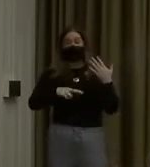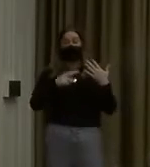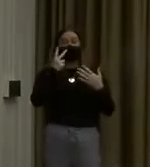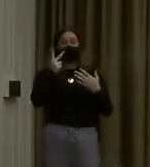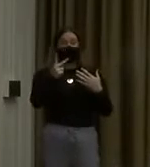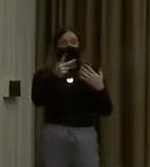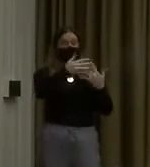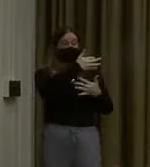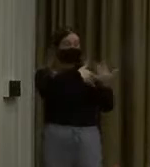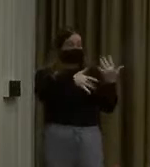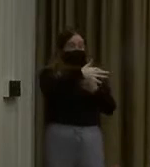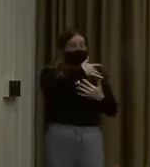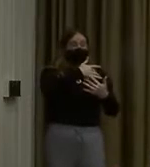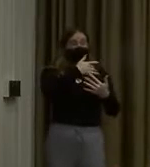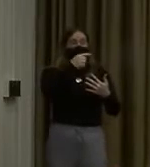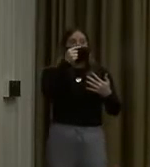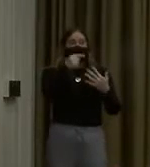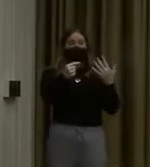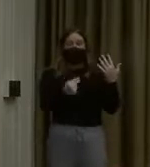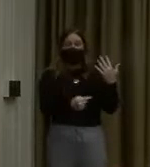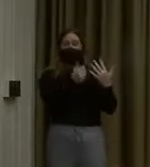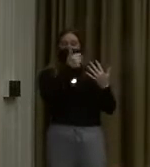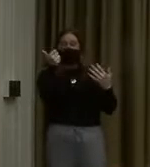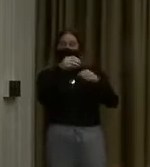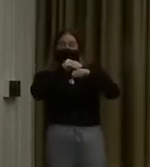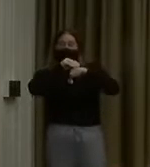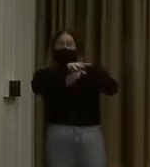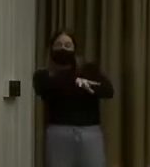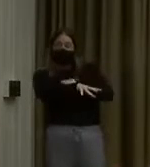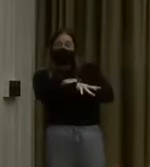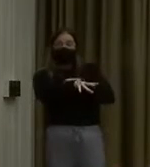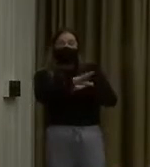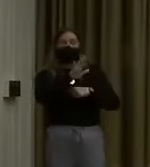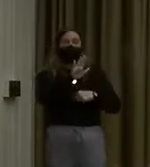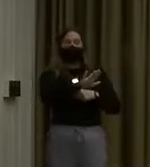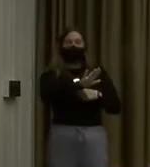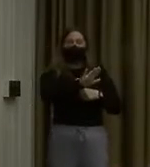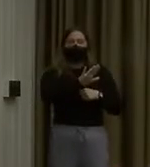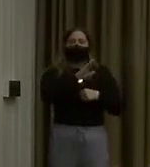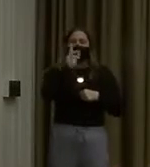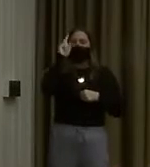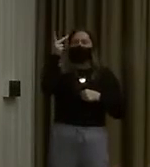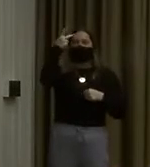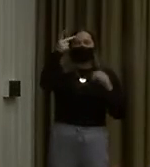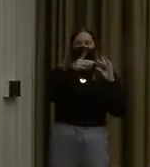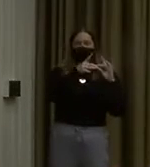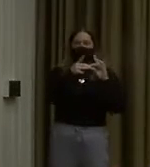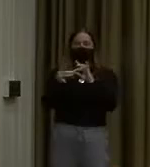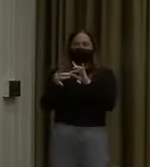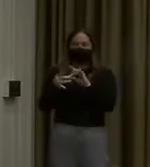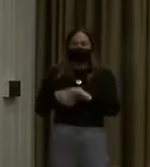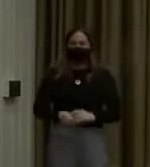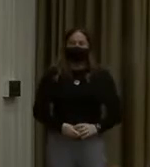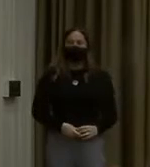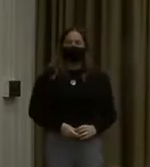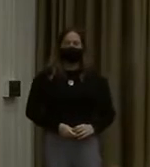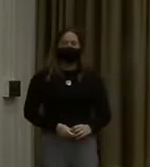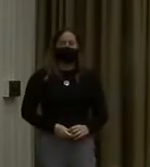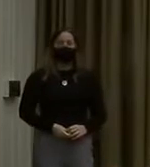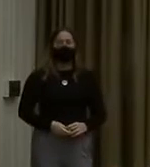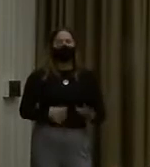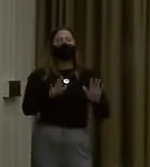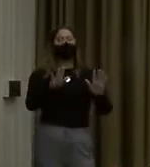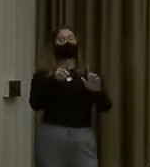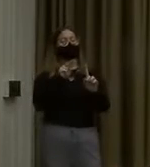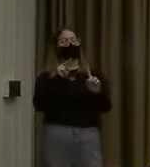social determinants and these other determinants and their political roots. So think about it this way. For